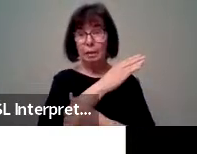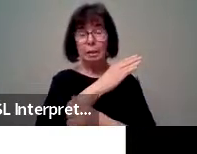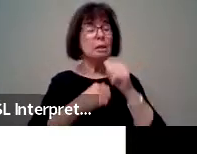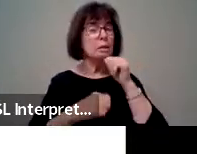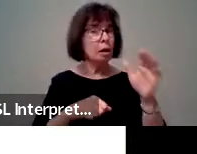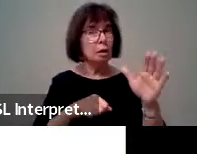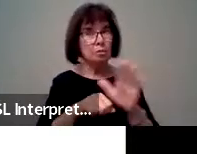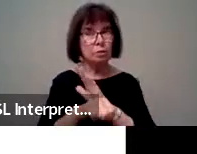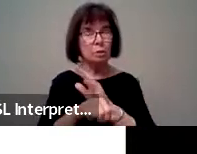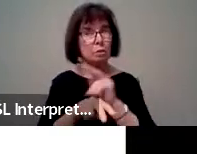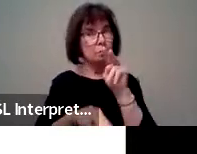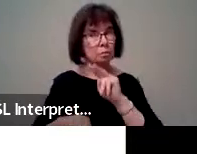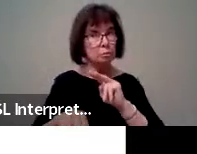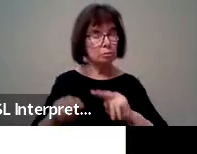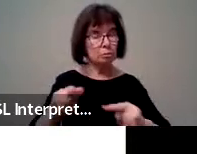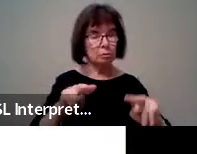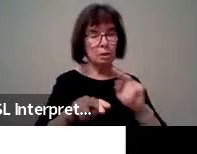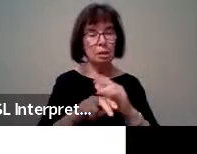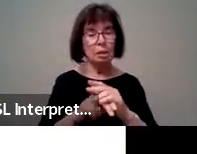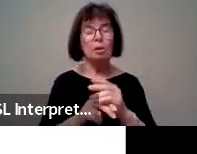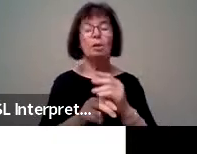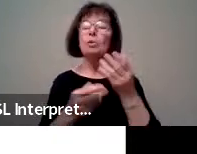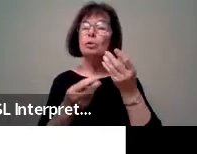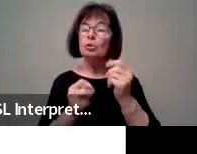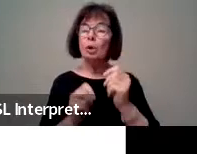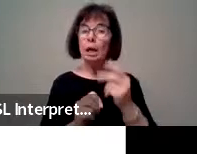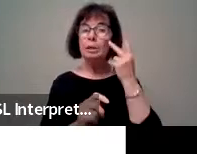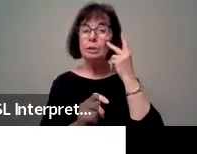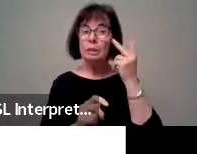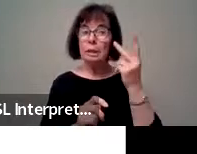trying to see if we can add